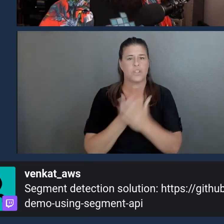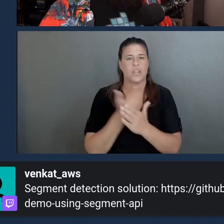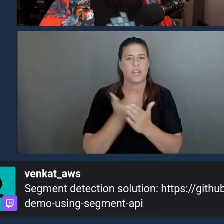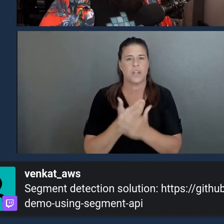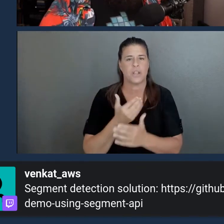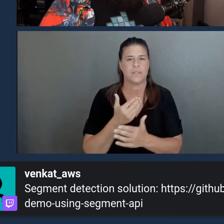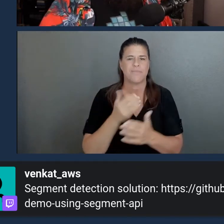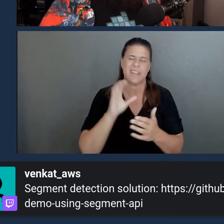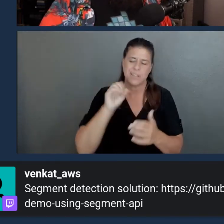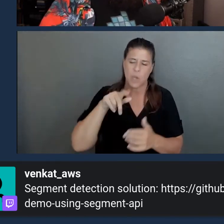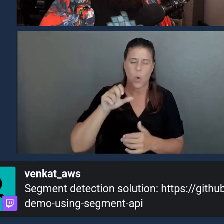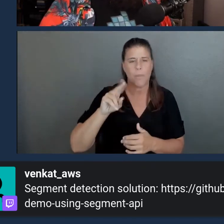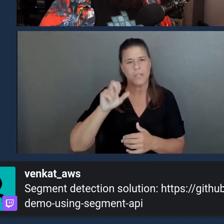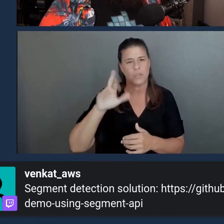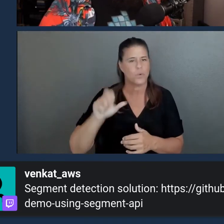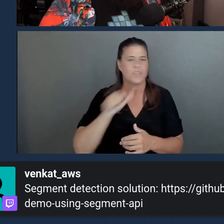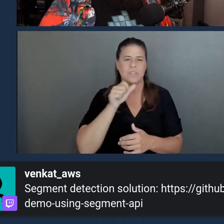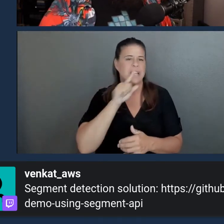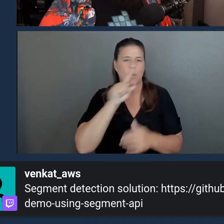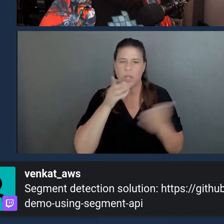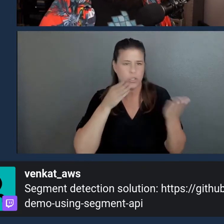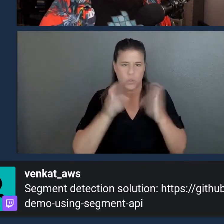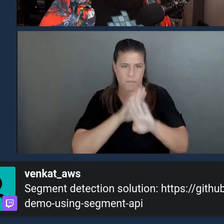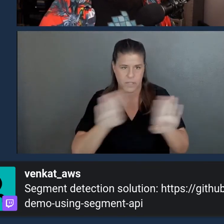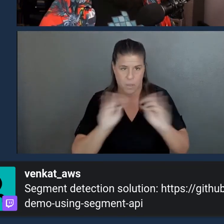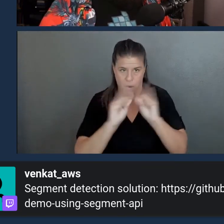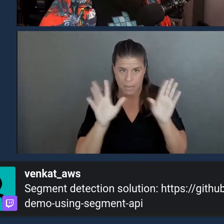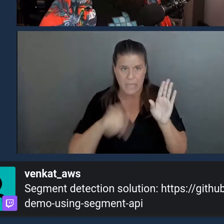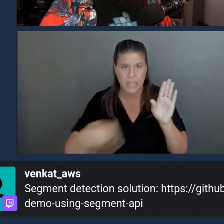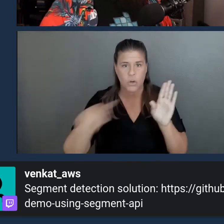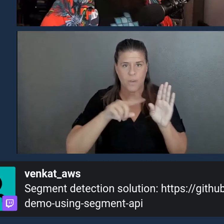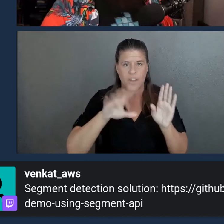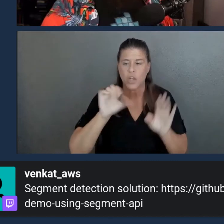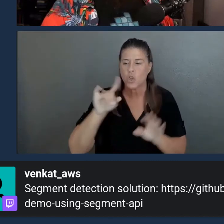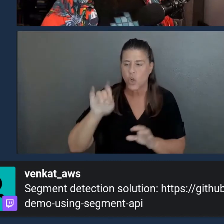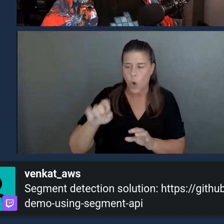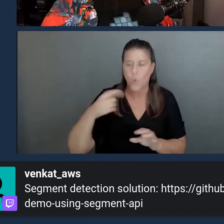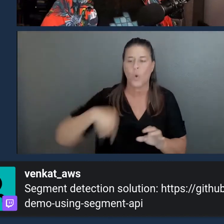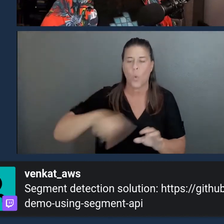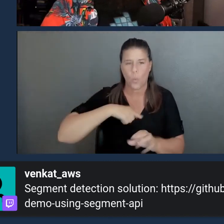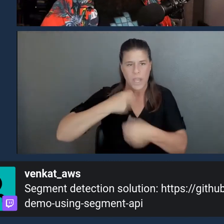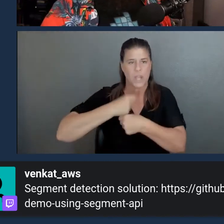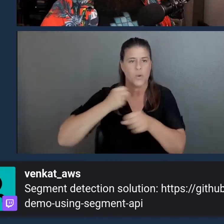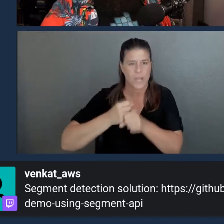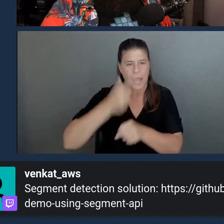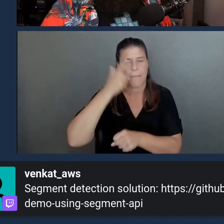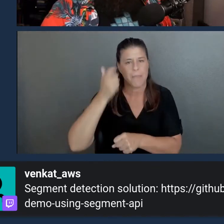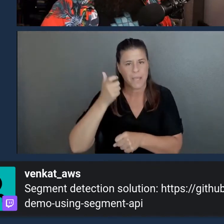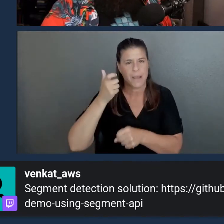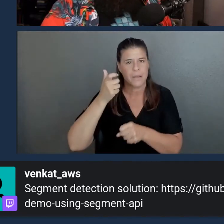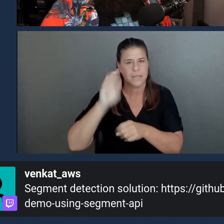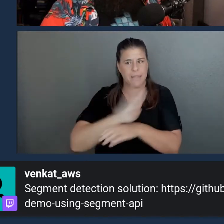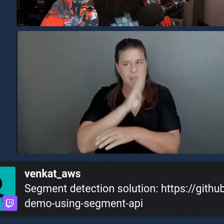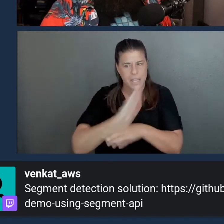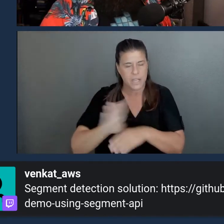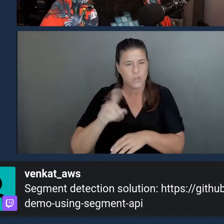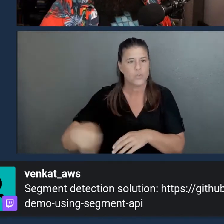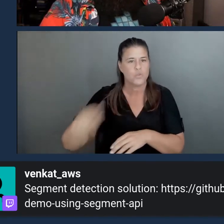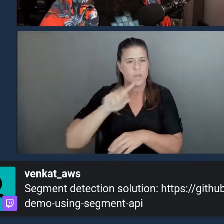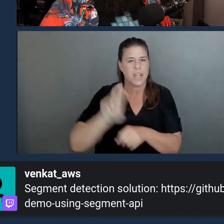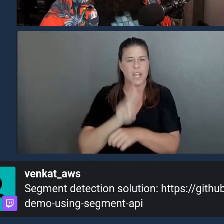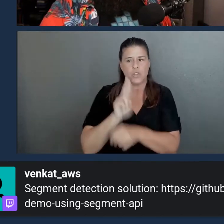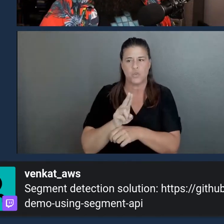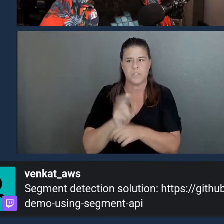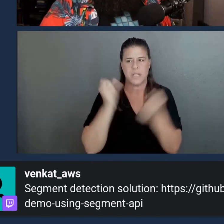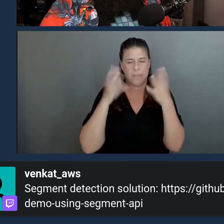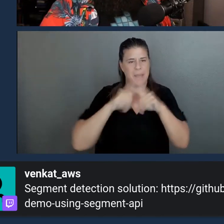it's open source, so it's not a service. I want to be clear that this is code we create because the industry is using it in so